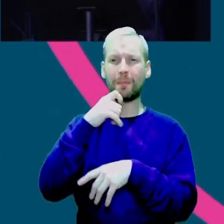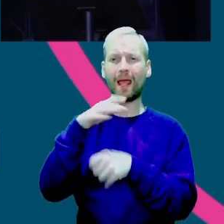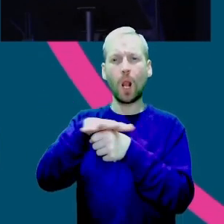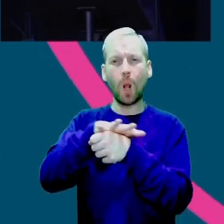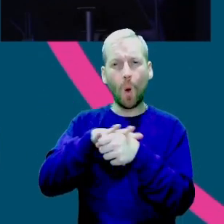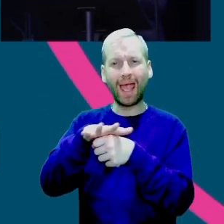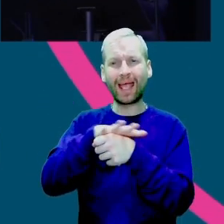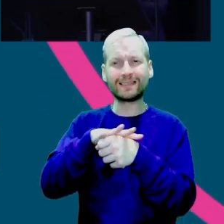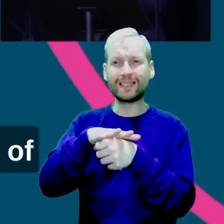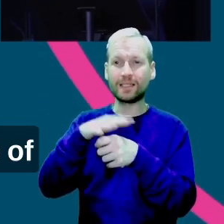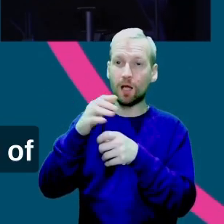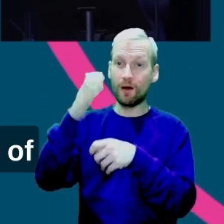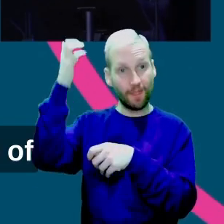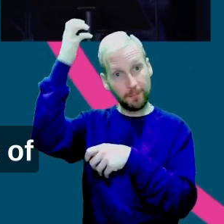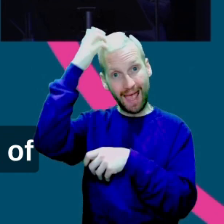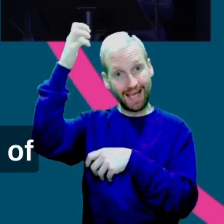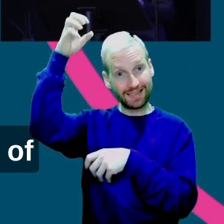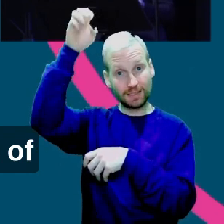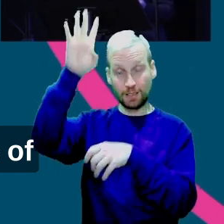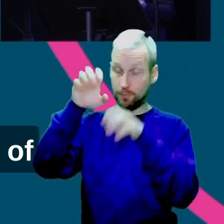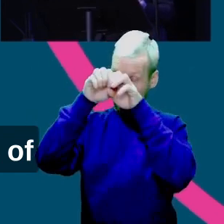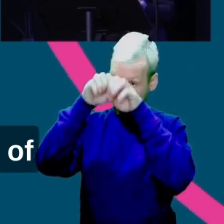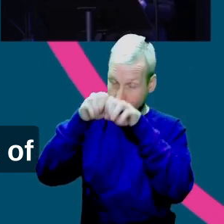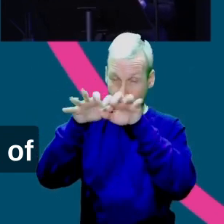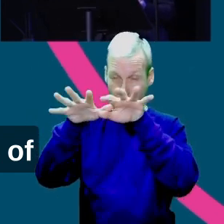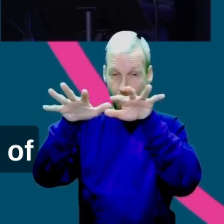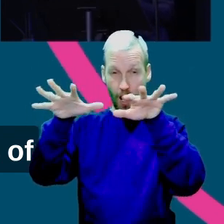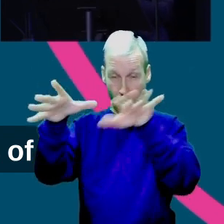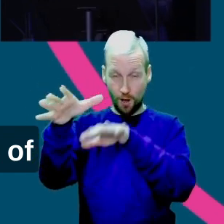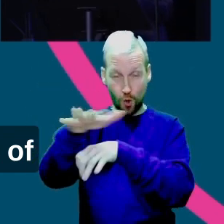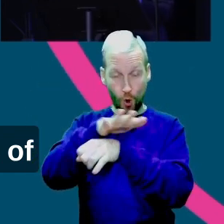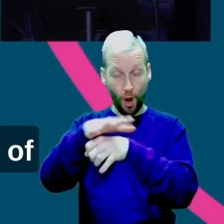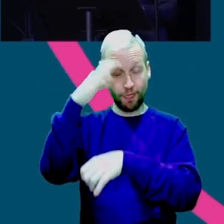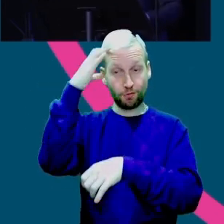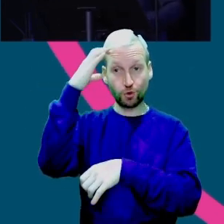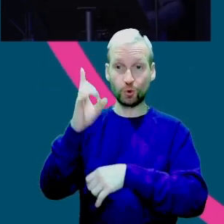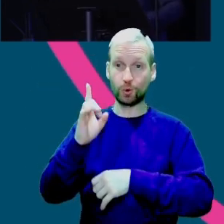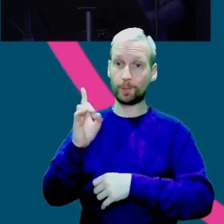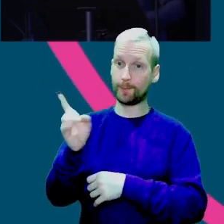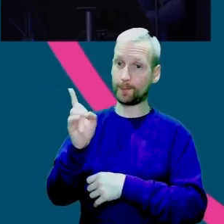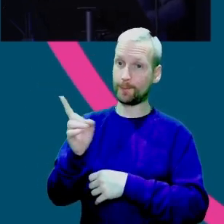located above the bed, but I think it will illuminate the whole room for the purposes of the